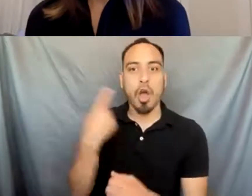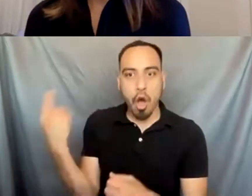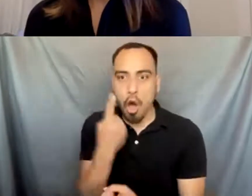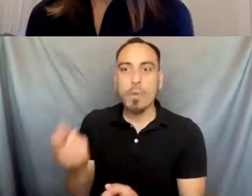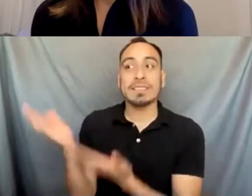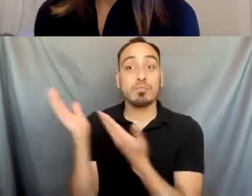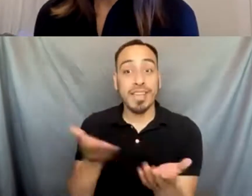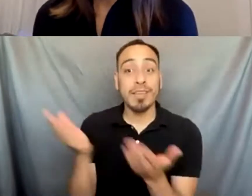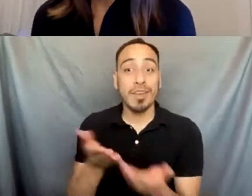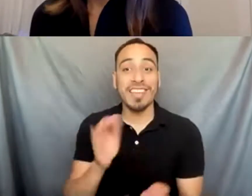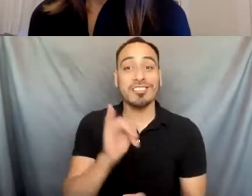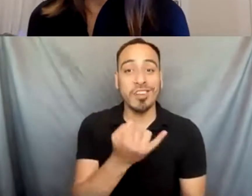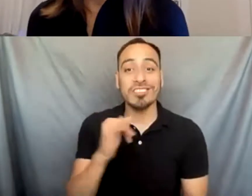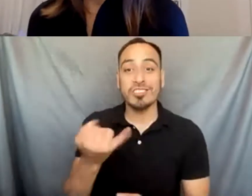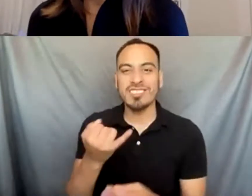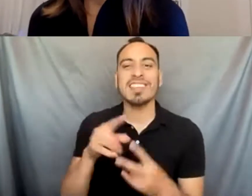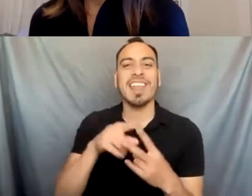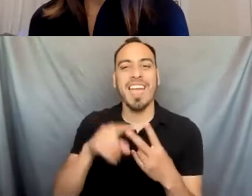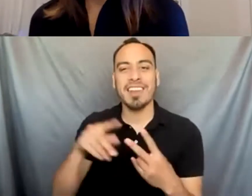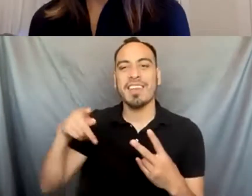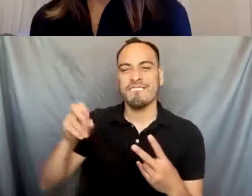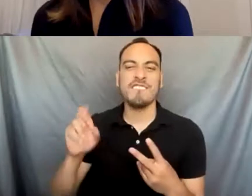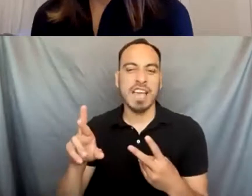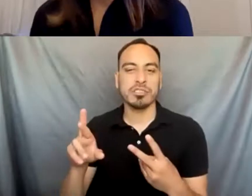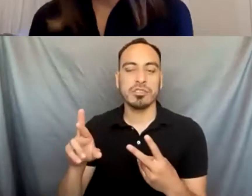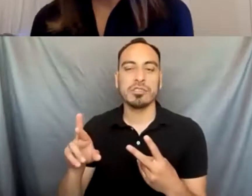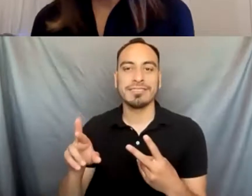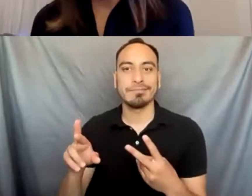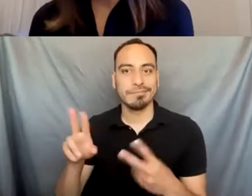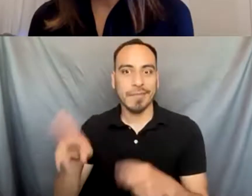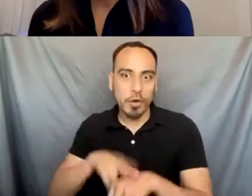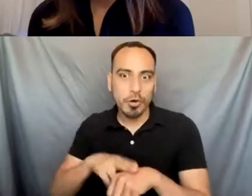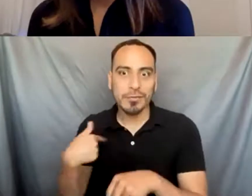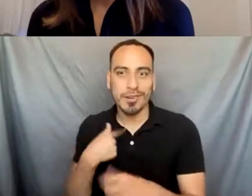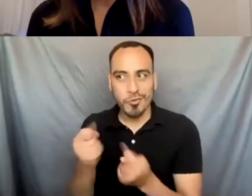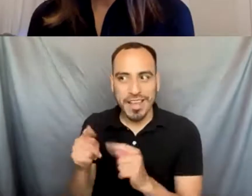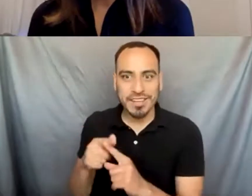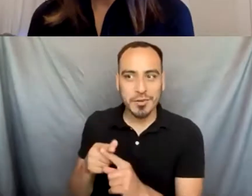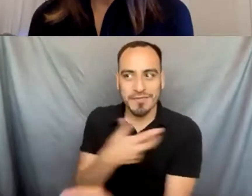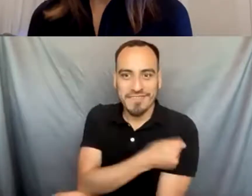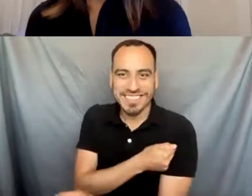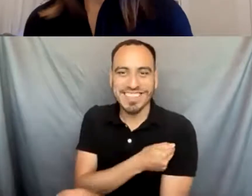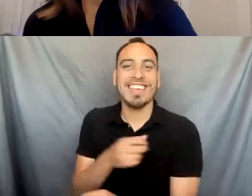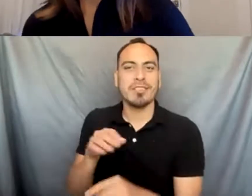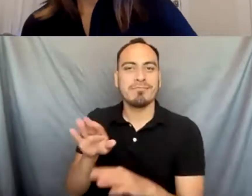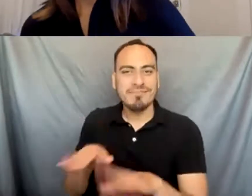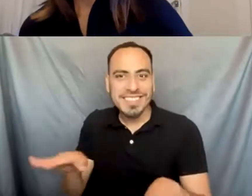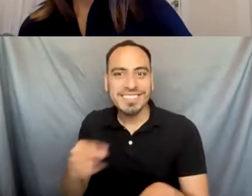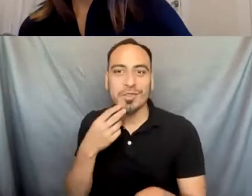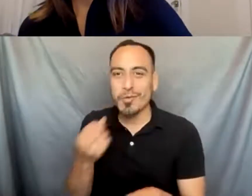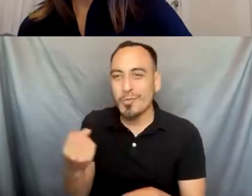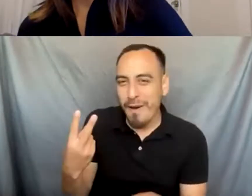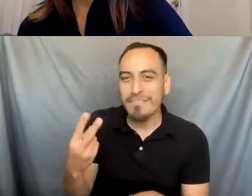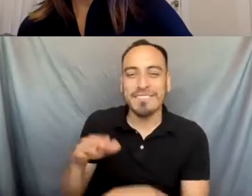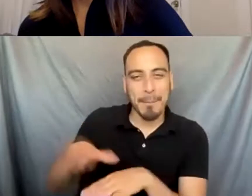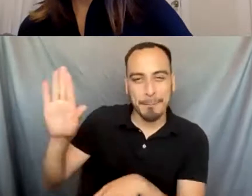taking Pfizer to most of our pop-ups as well, because of course we're trying to capture those 12 and up, but it varies by clinic. I would